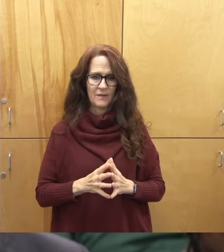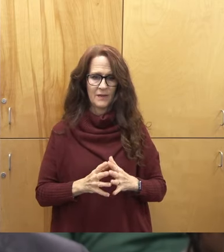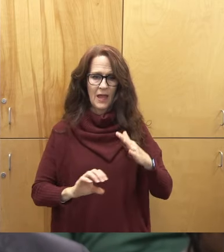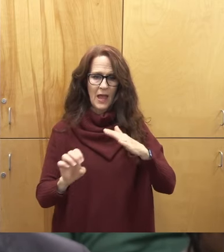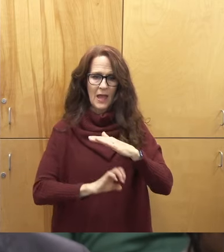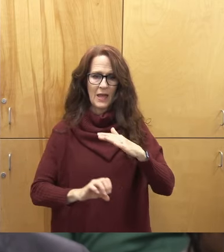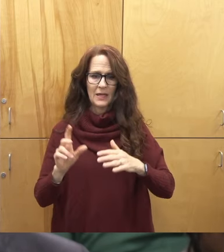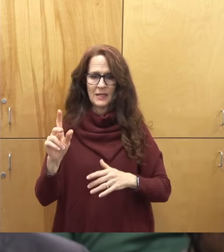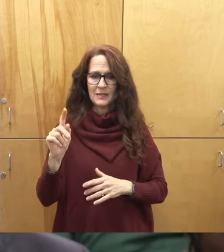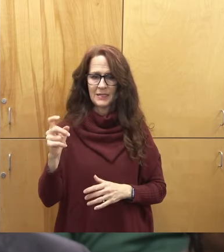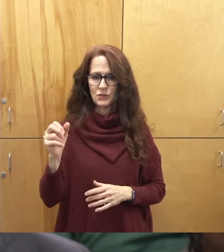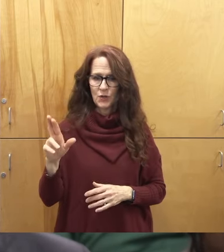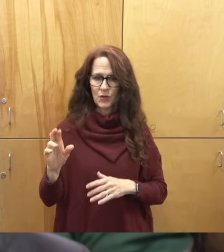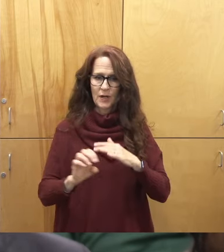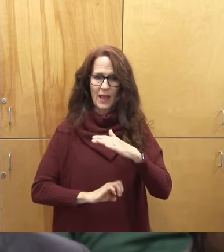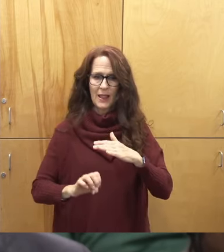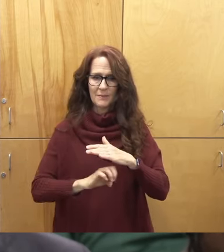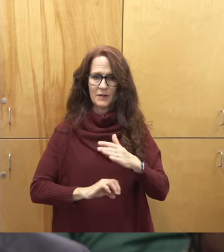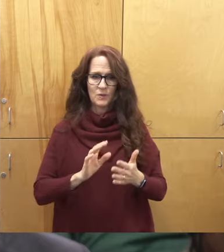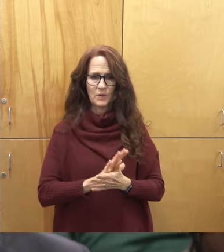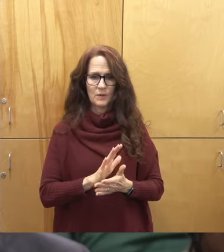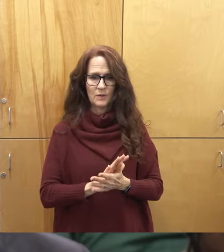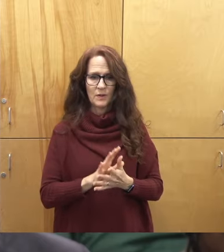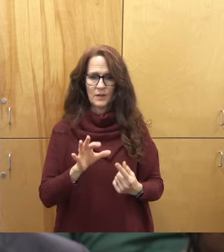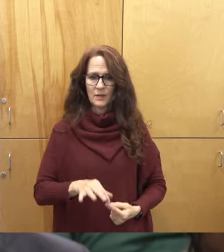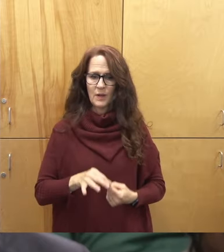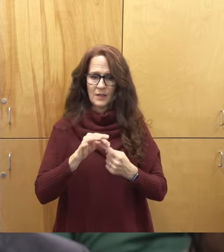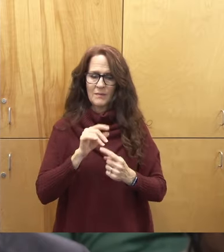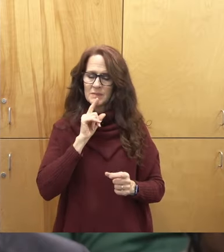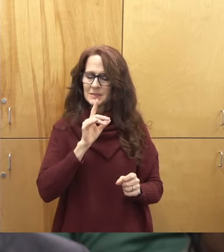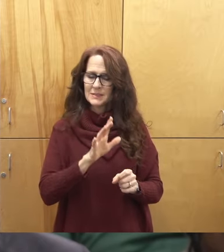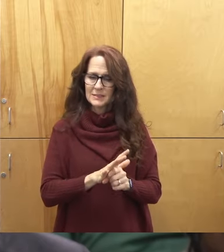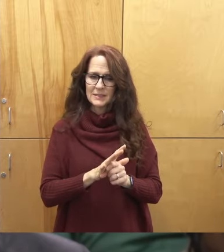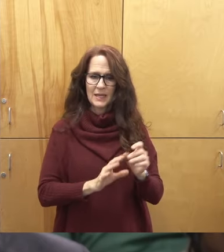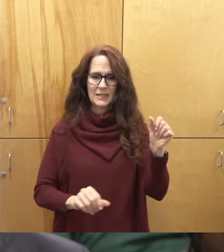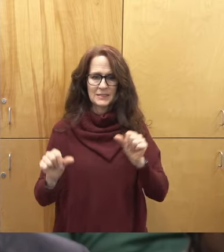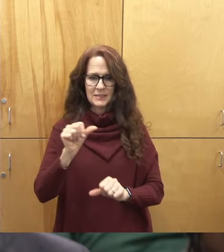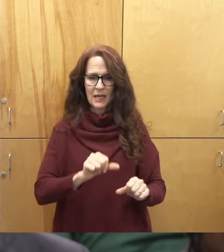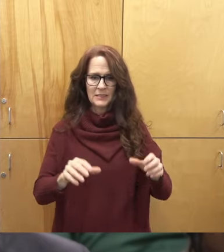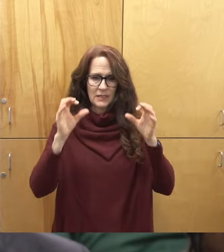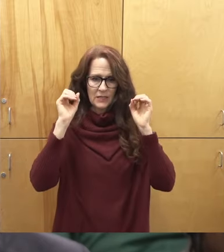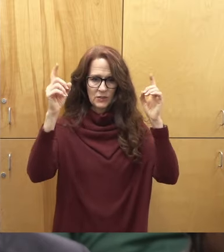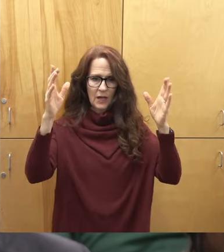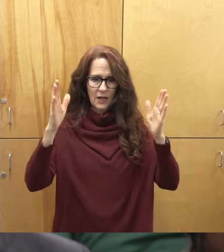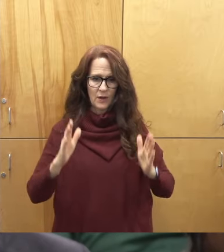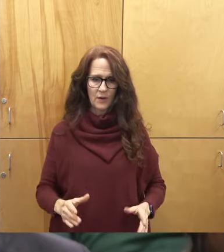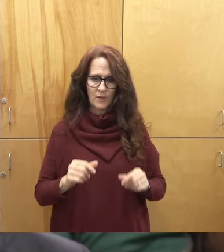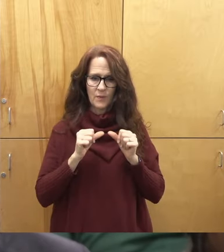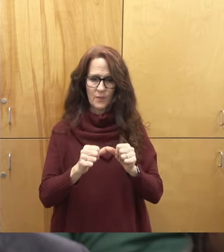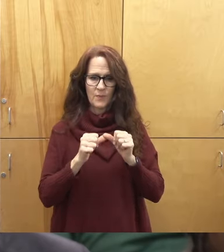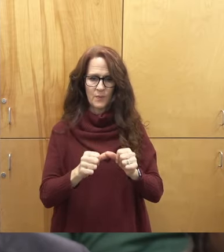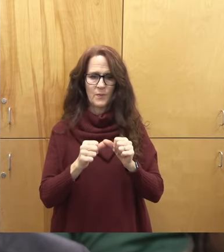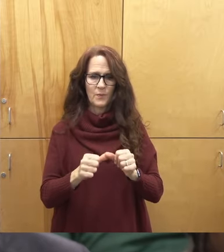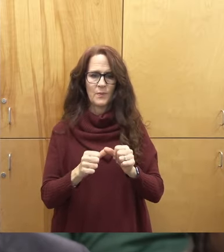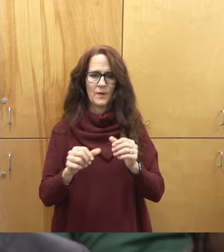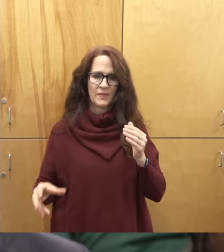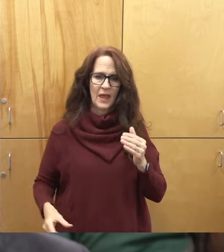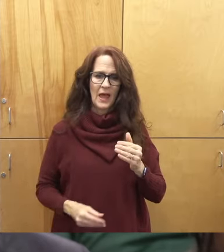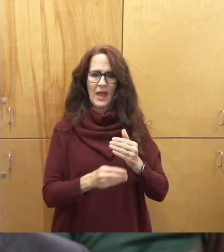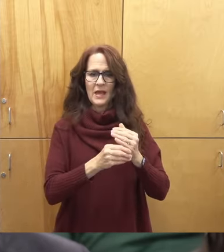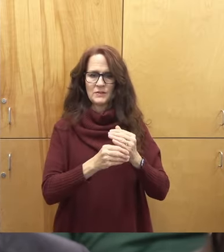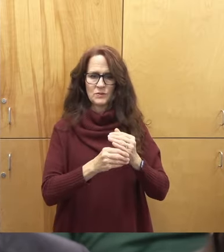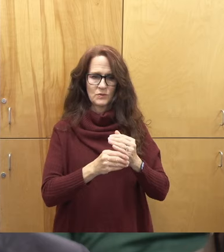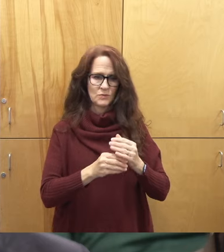Elementary School. Your exceptional dedication as a science educator, consistently going the extra mile